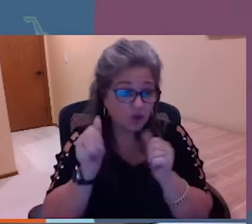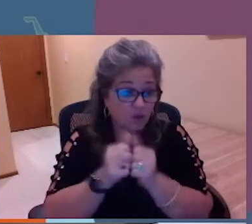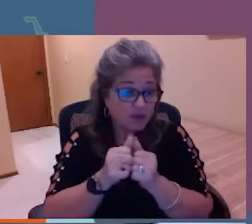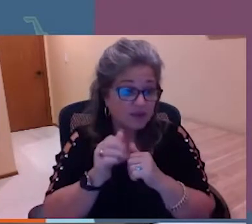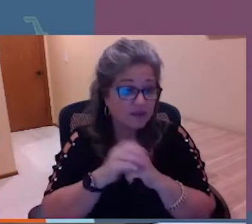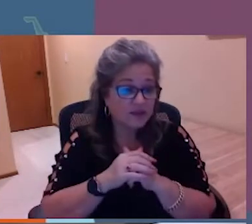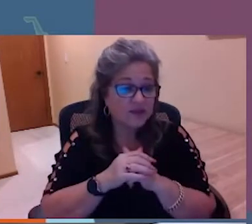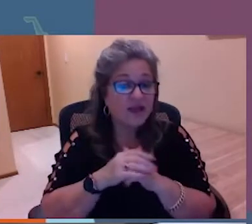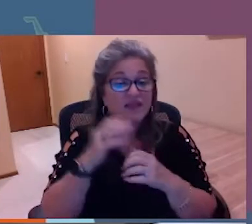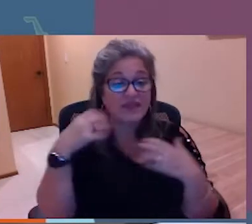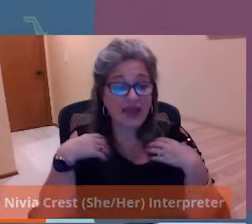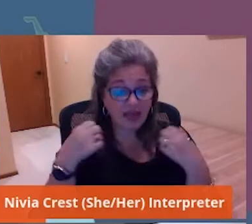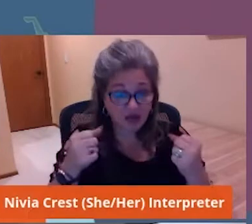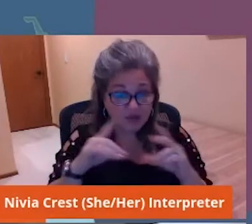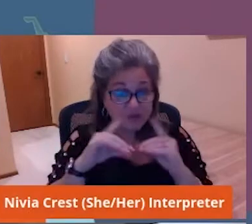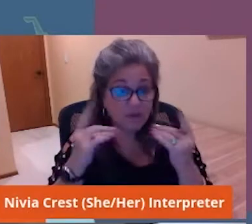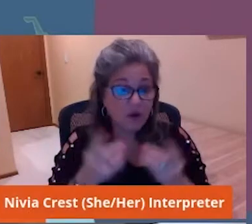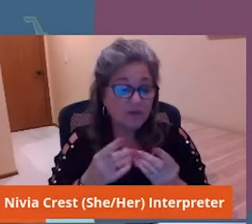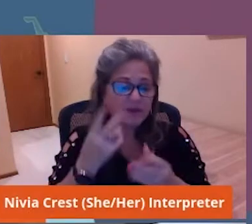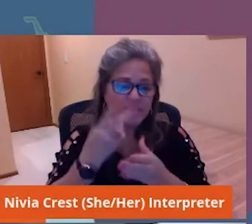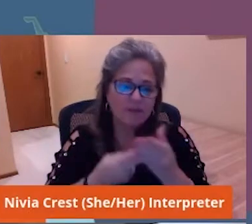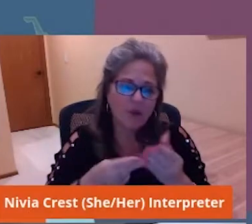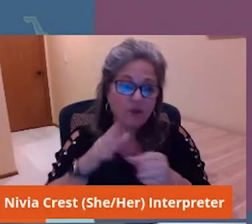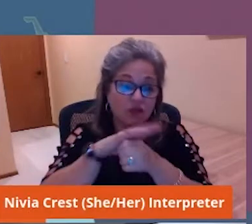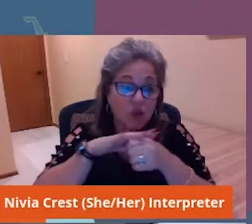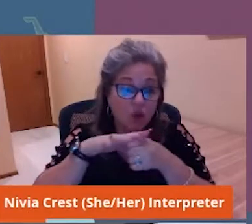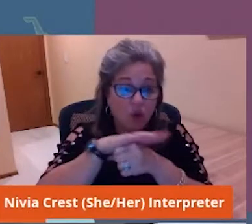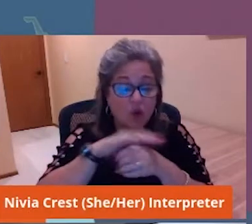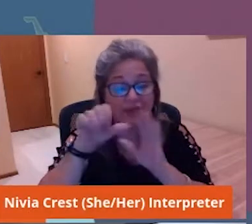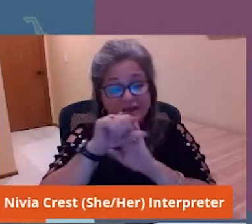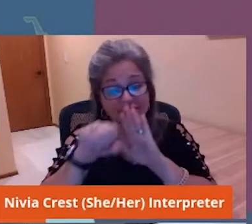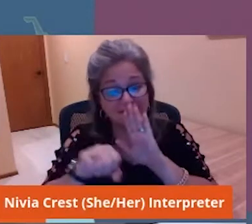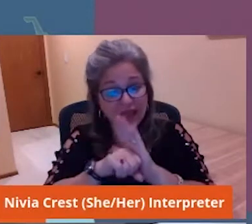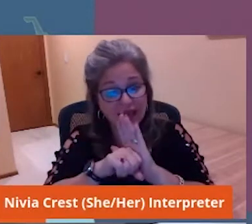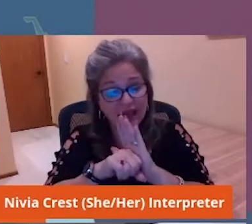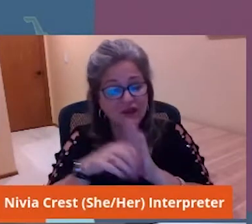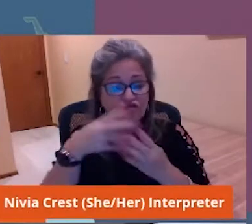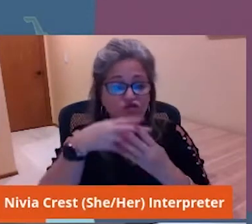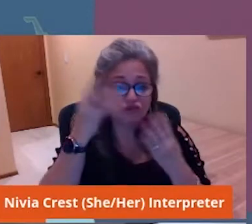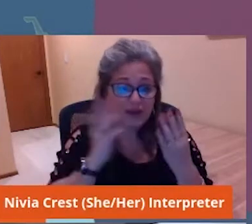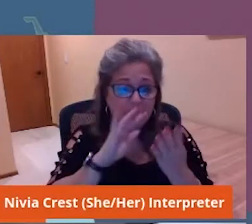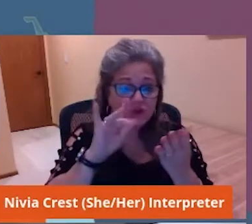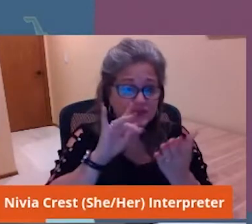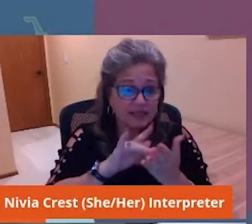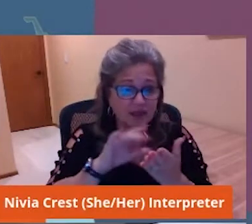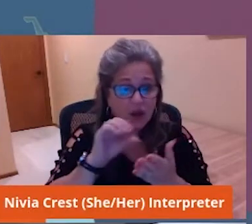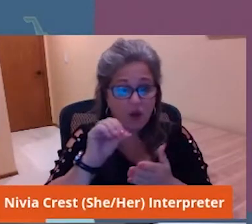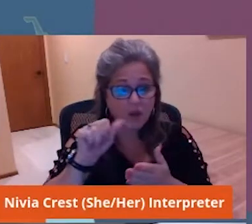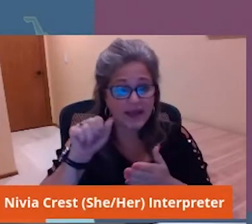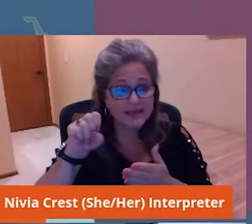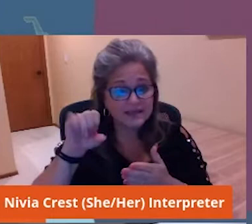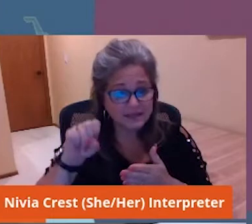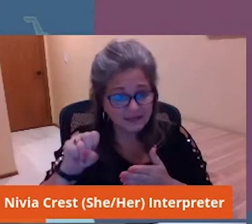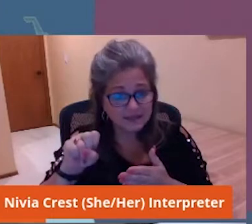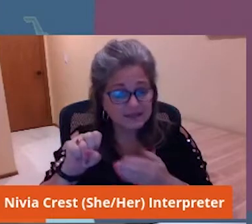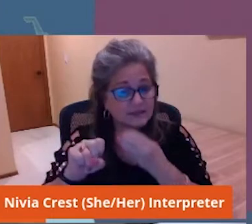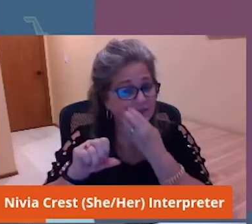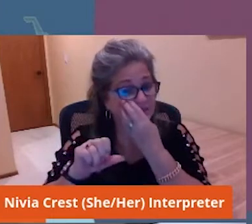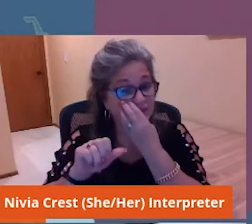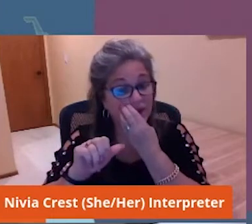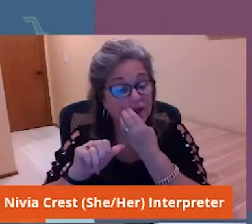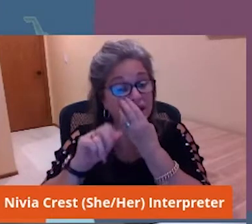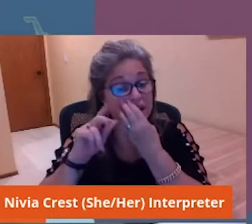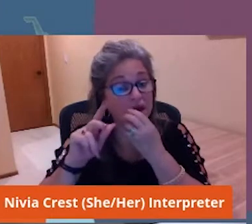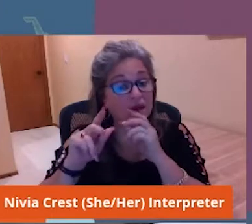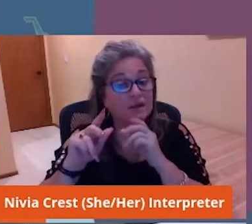the health department, both local and state, Rainbow Center, Oasis, AHAT, K Keepers of the